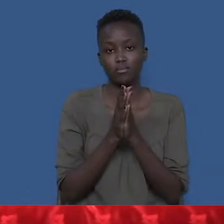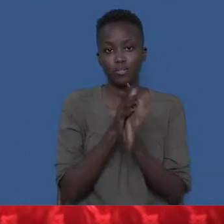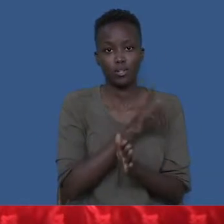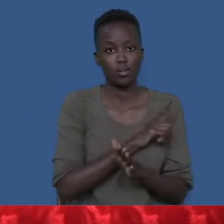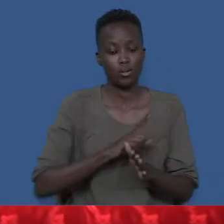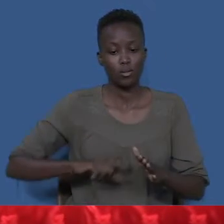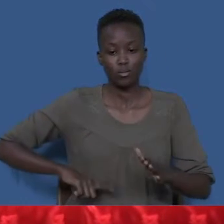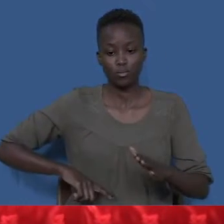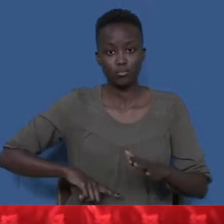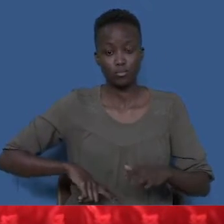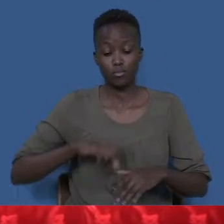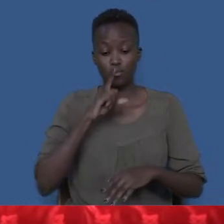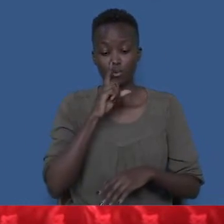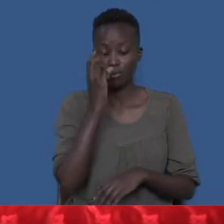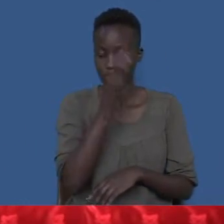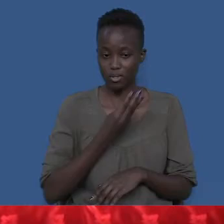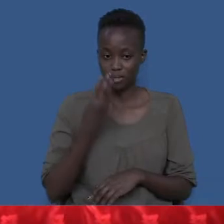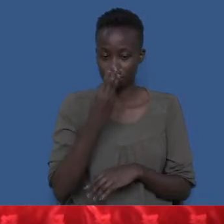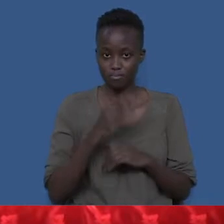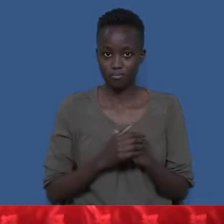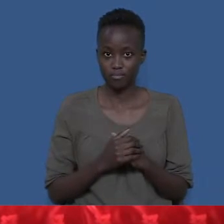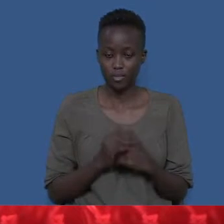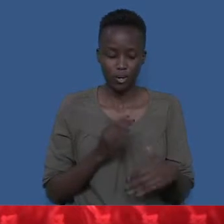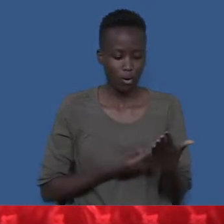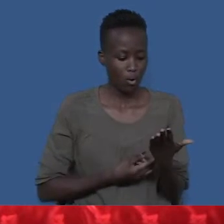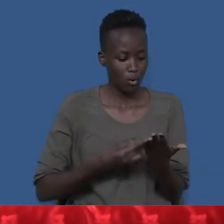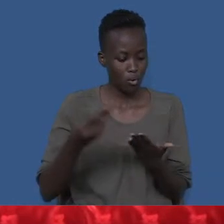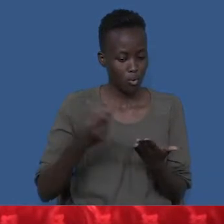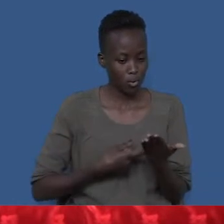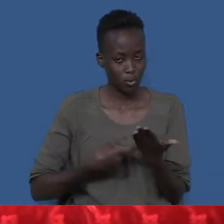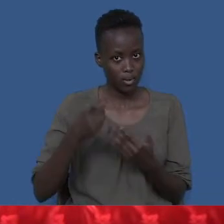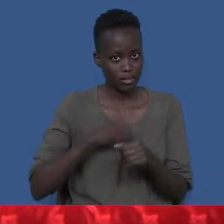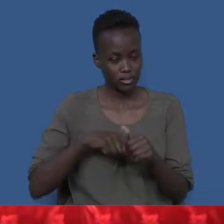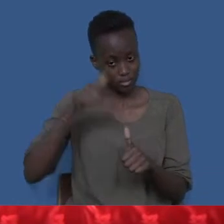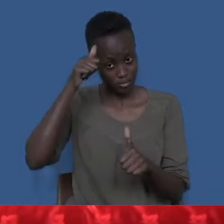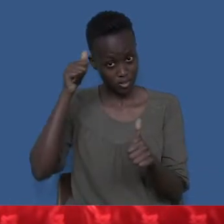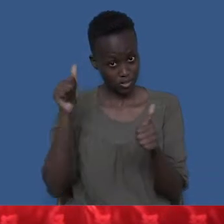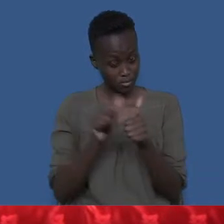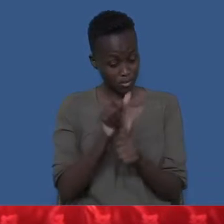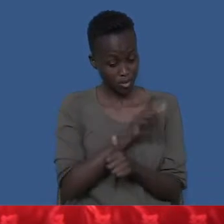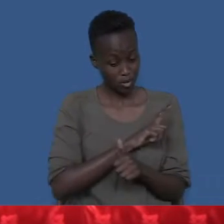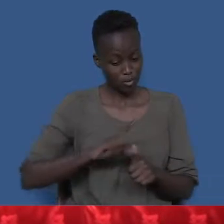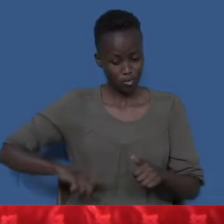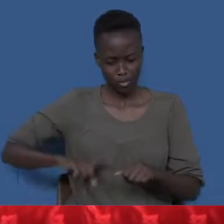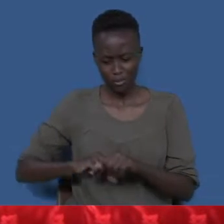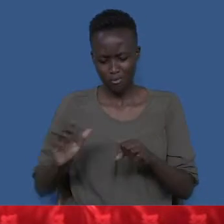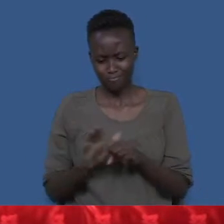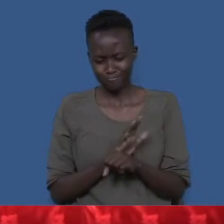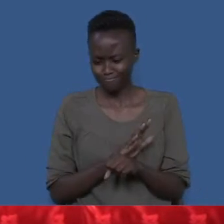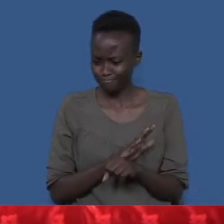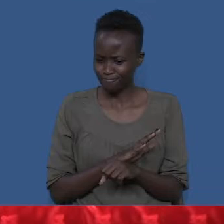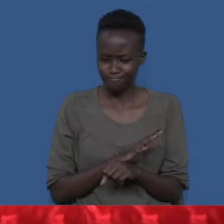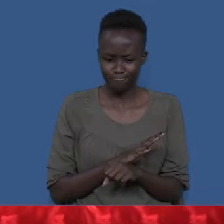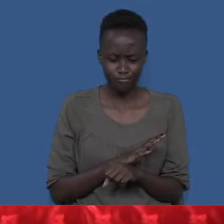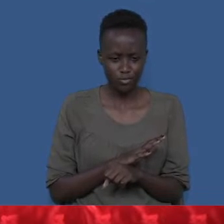Lord, on this quiet Wednesday, on the Holy Week, as we remember our Lord in his agony ahead of